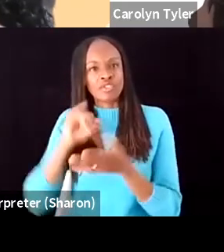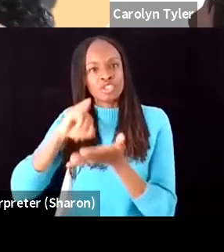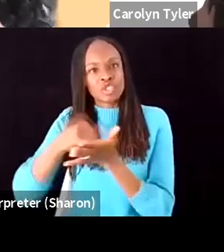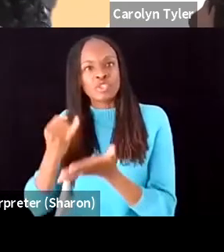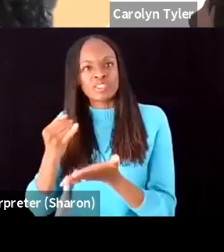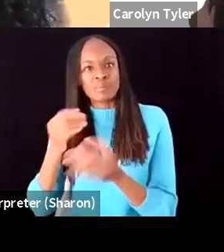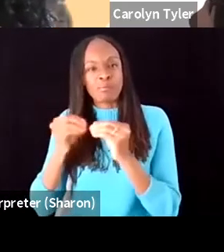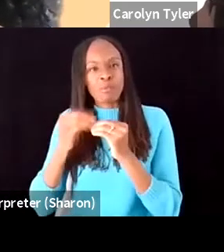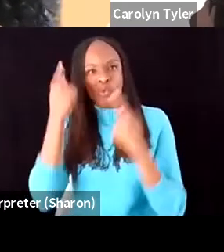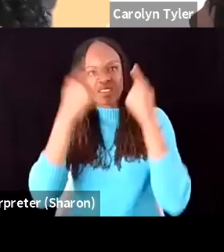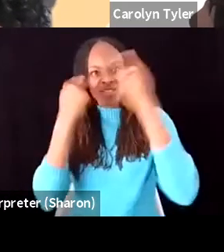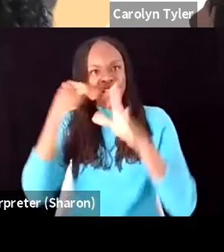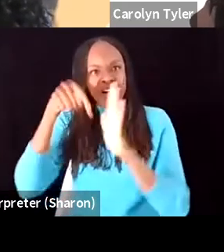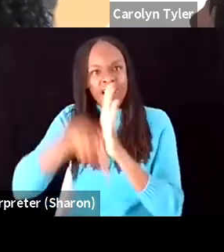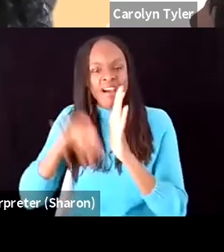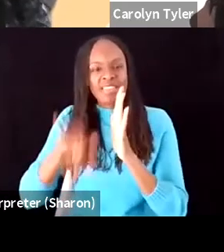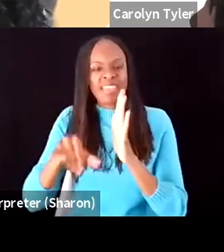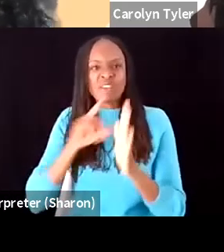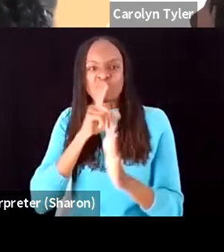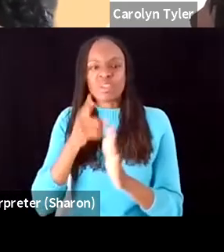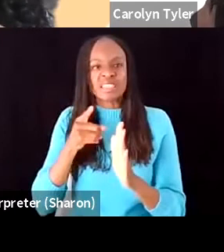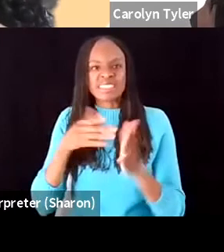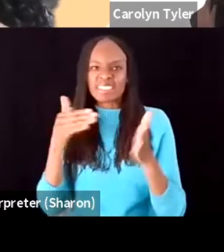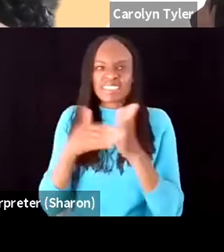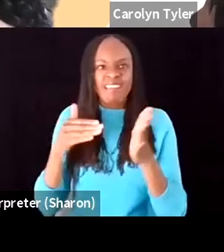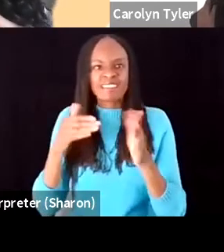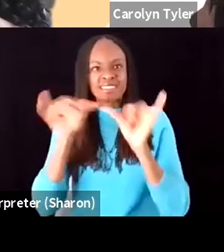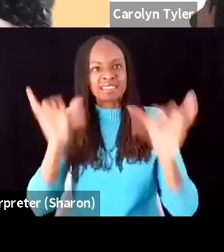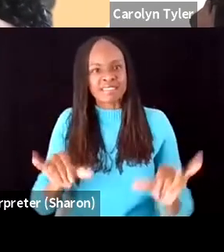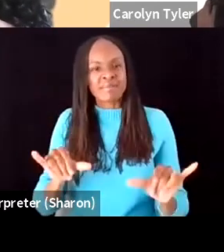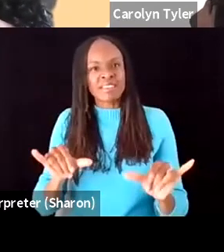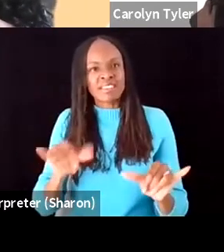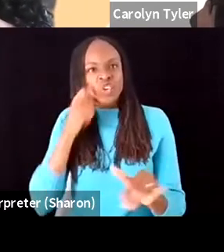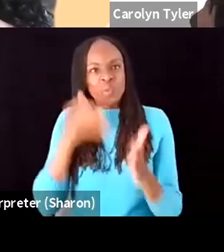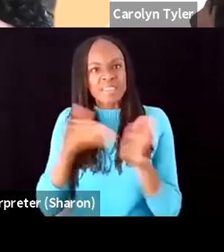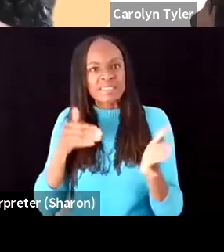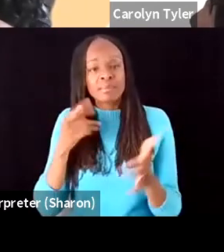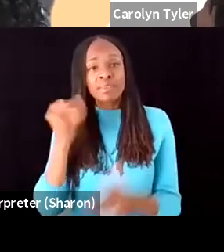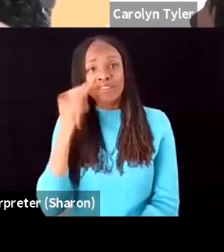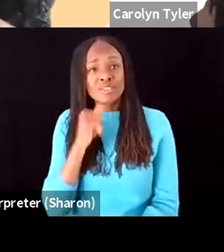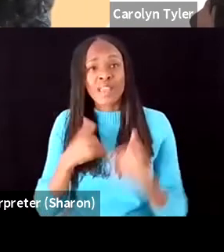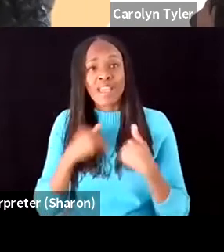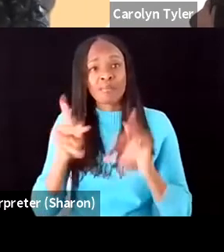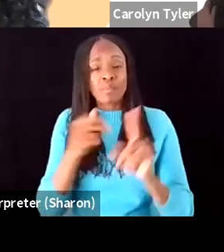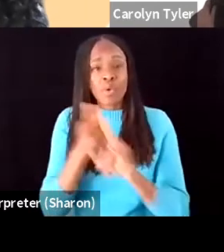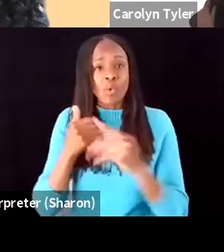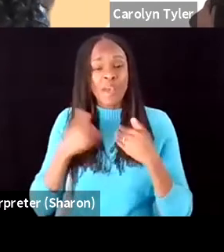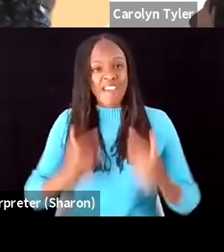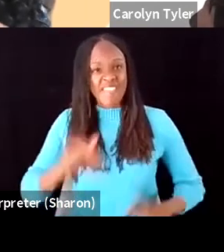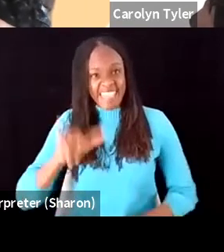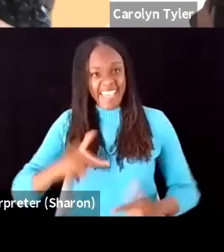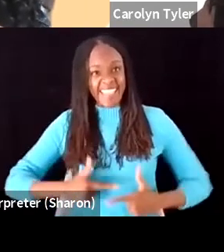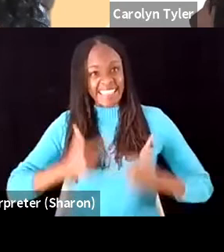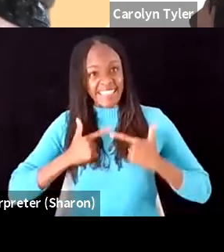journalism that attacks systemic racism, that says this is real. If you don't have people who have a lived experience of that,